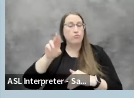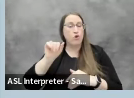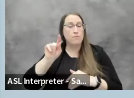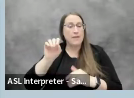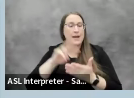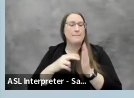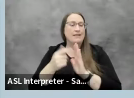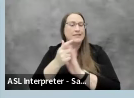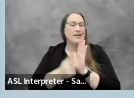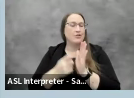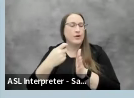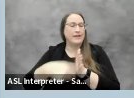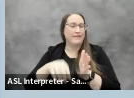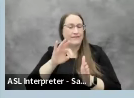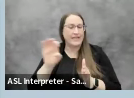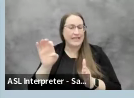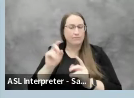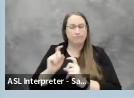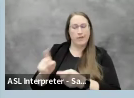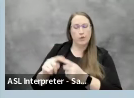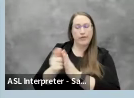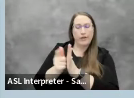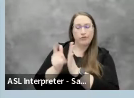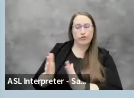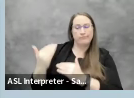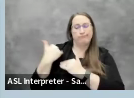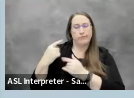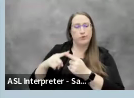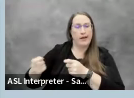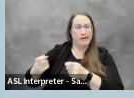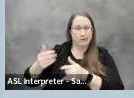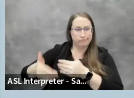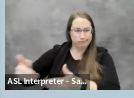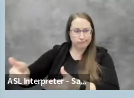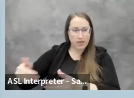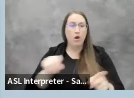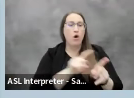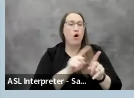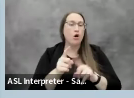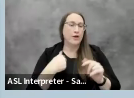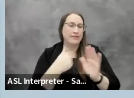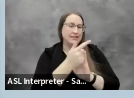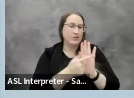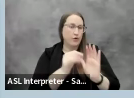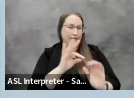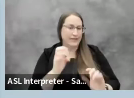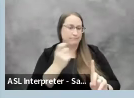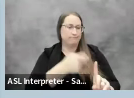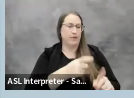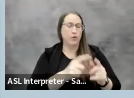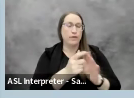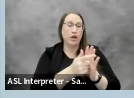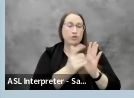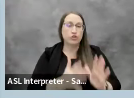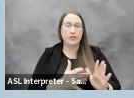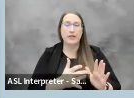statutory fee that will go to the attorney handling the probate. And then there's also a statutory fee which will go to the attorney